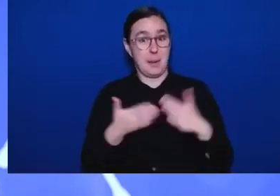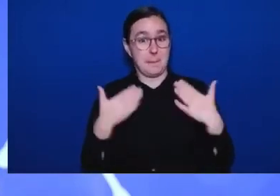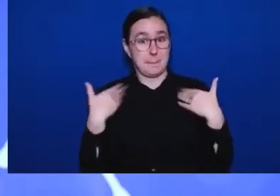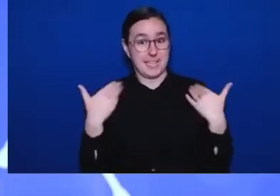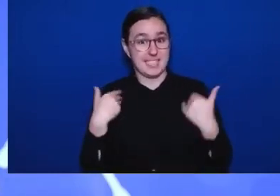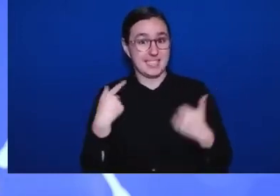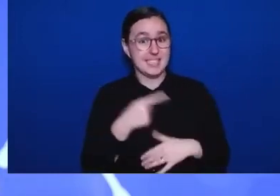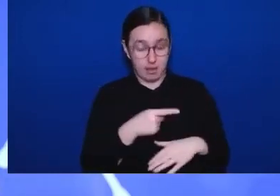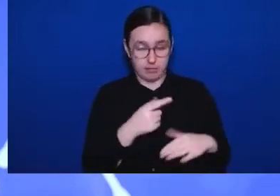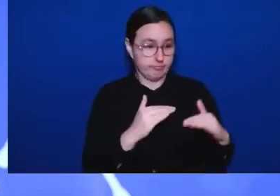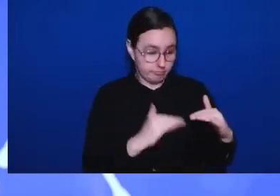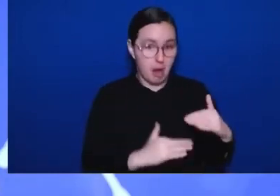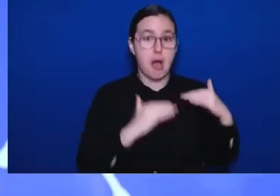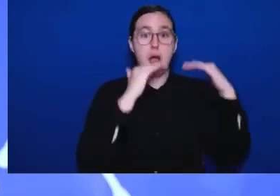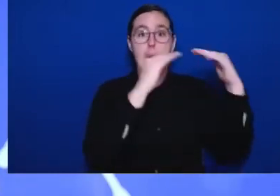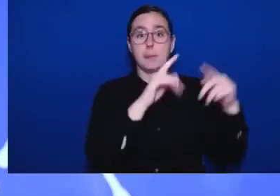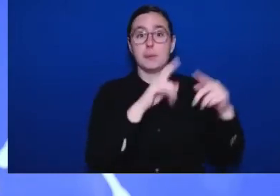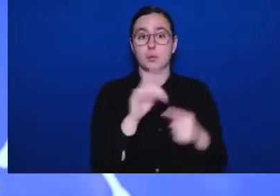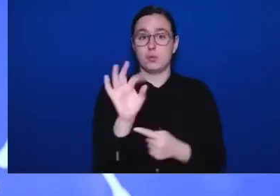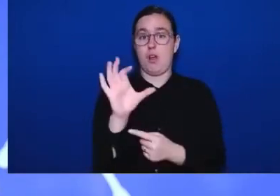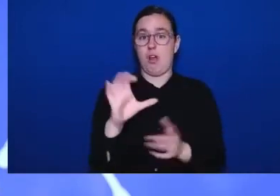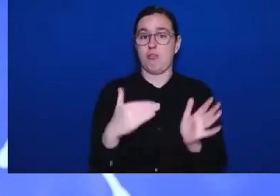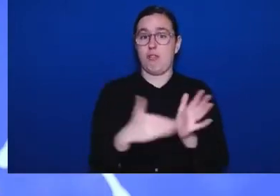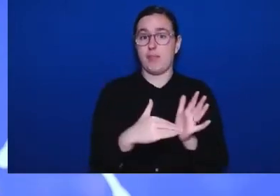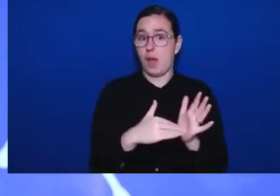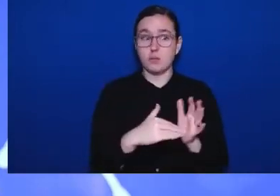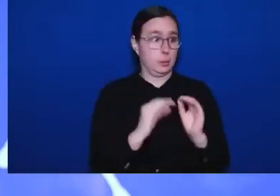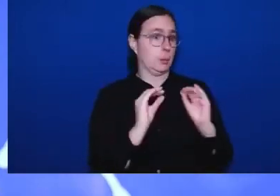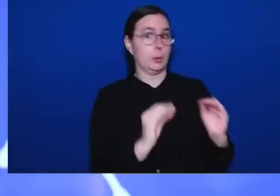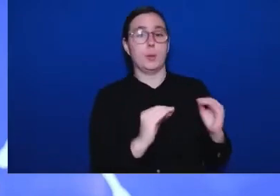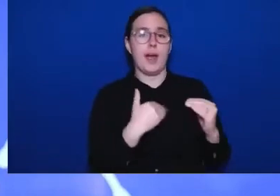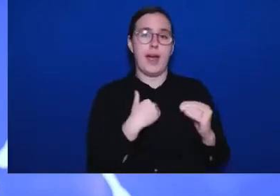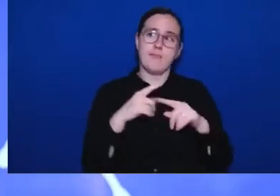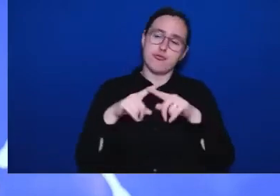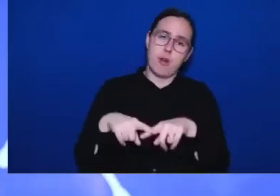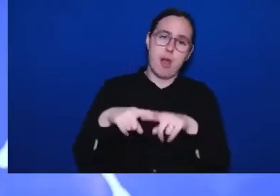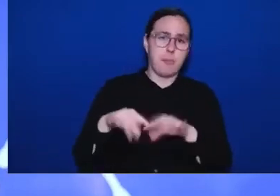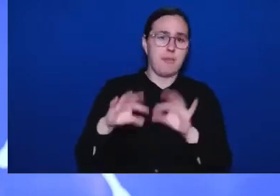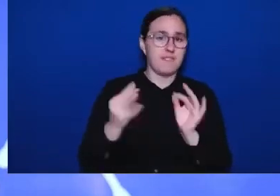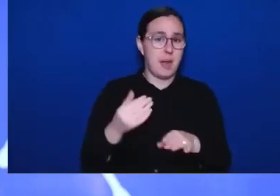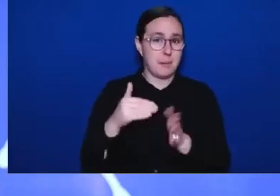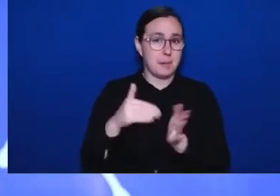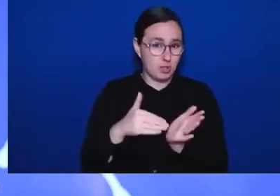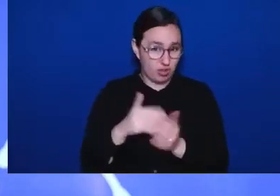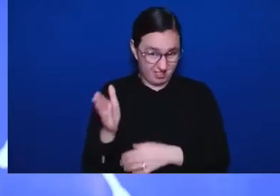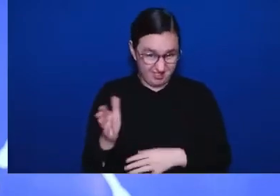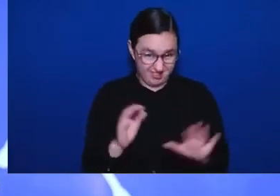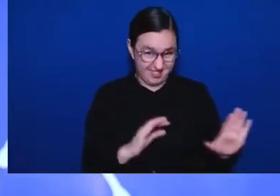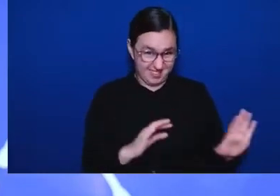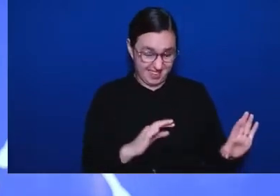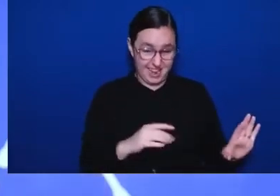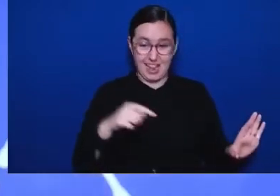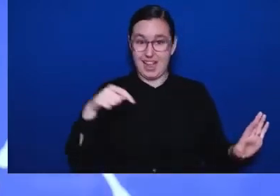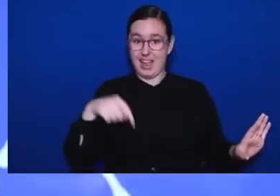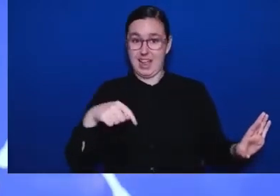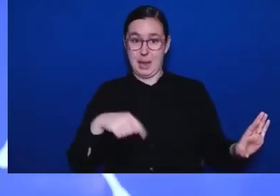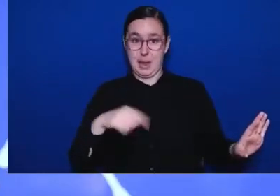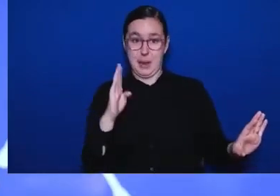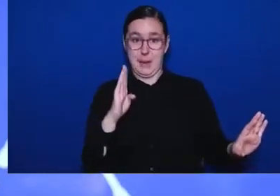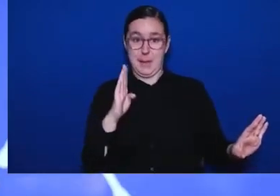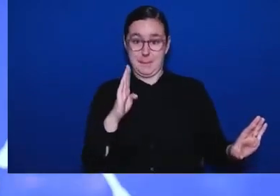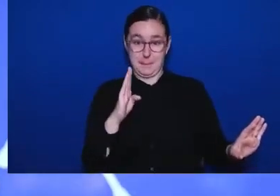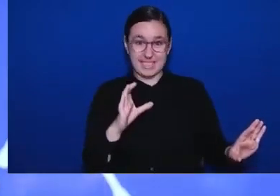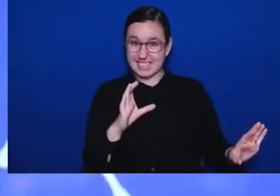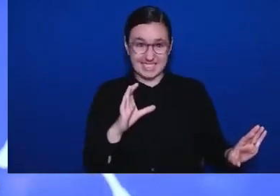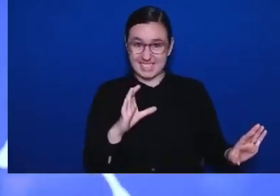people without a family doctor increased in every Canadian Community Health Service survey for British Columbia, which is the